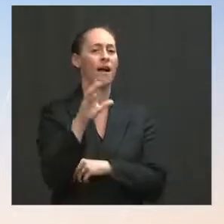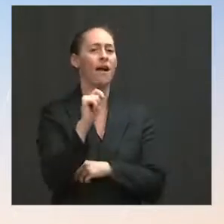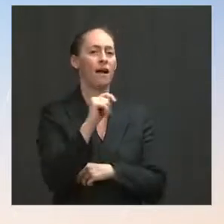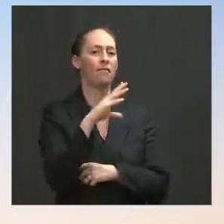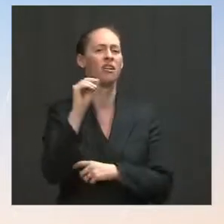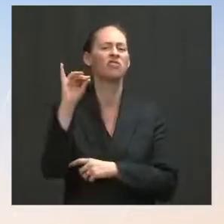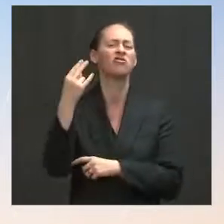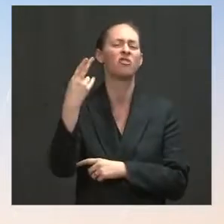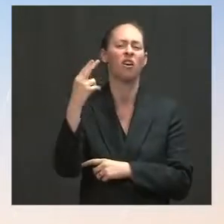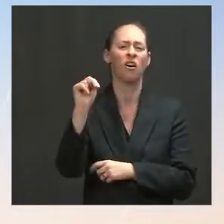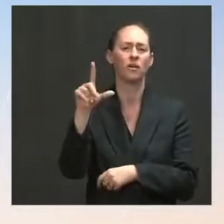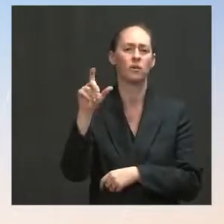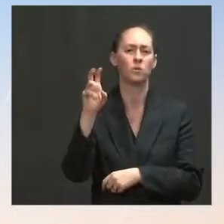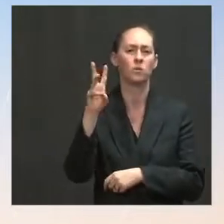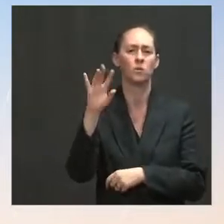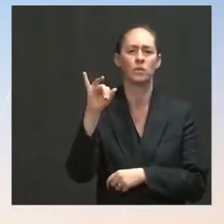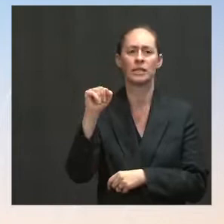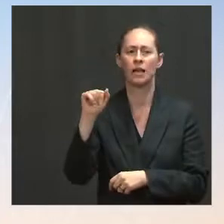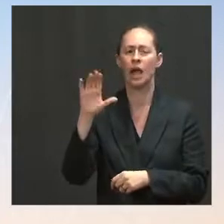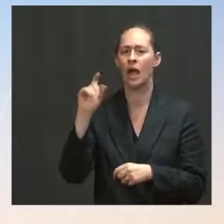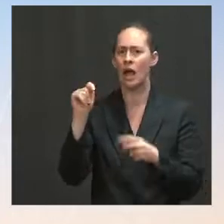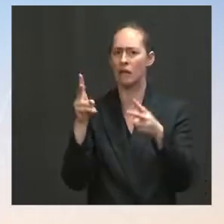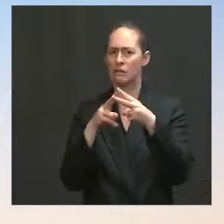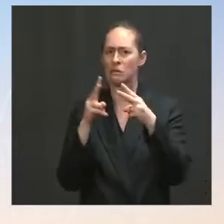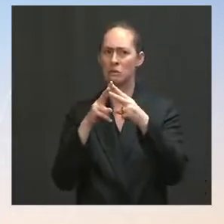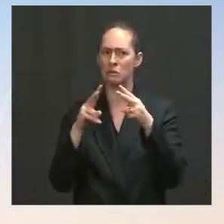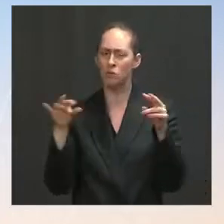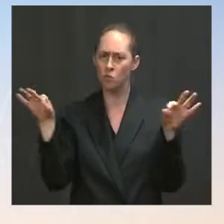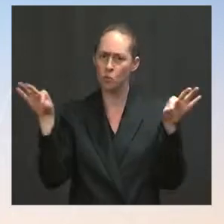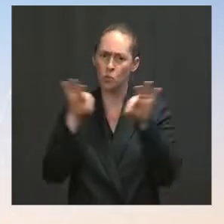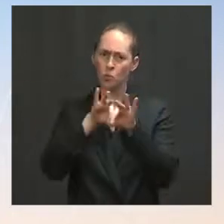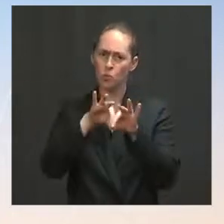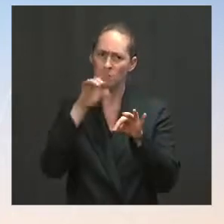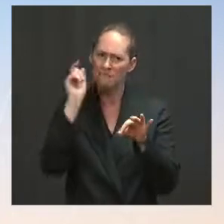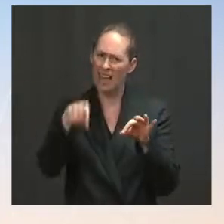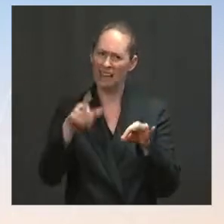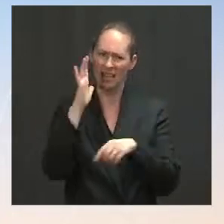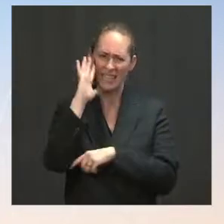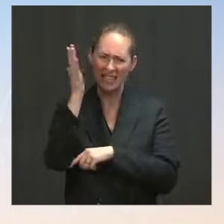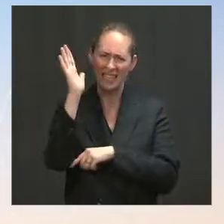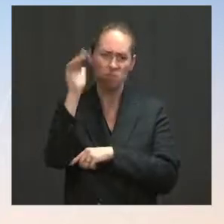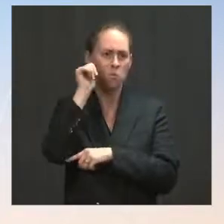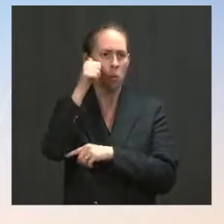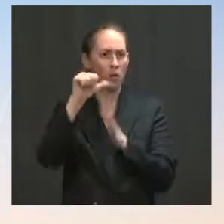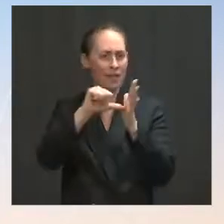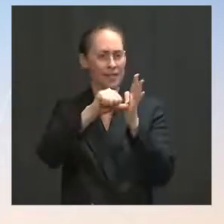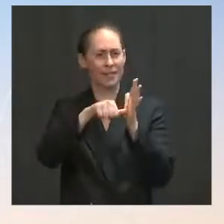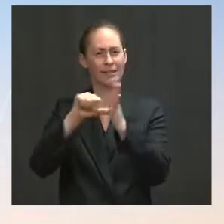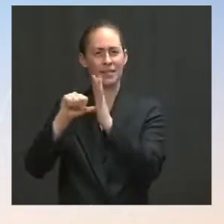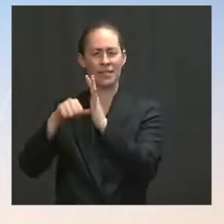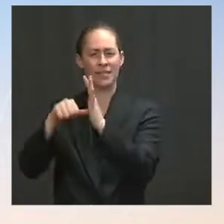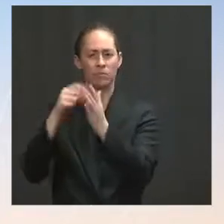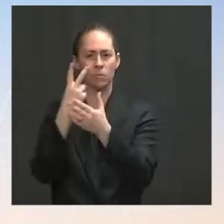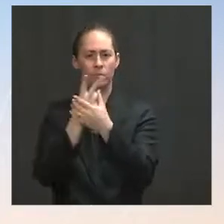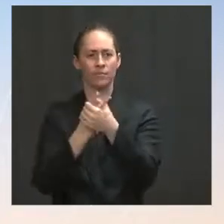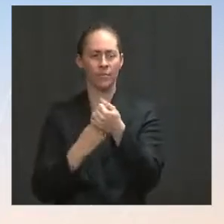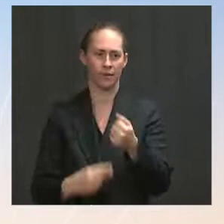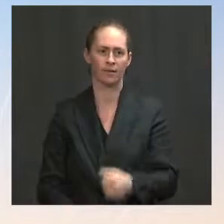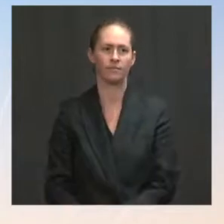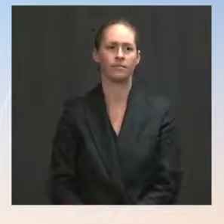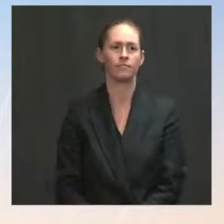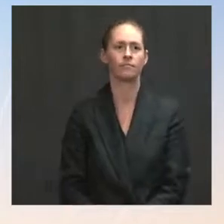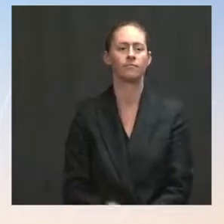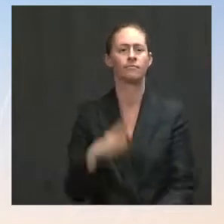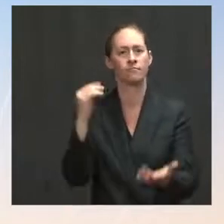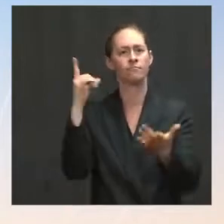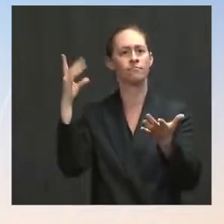and voter education system to overcome the worst challenge to our democracy since the Civil War. So this is an opportunity for him to make the case to the